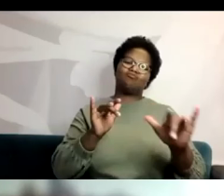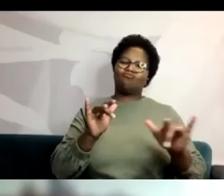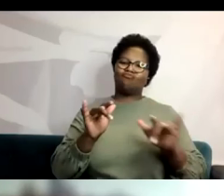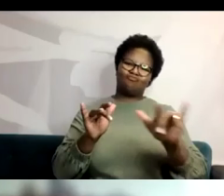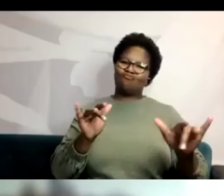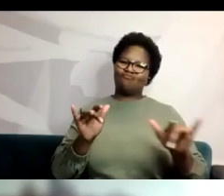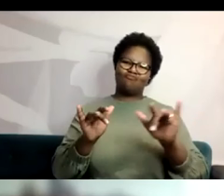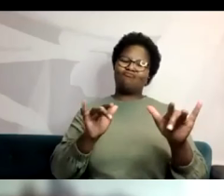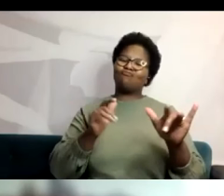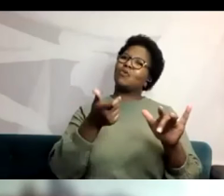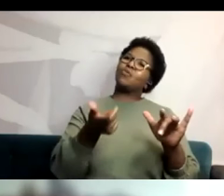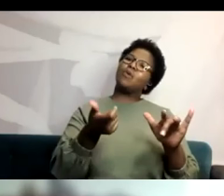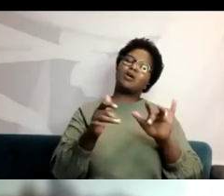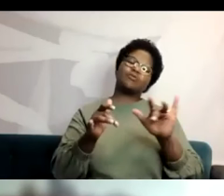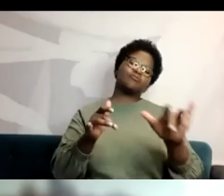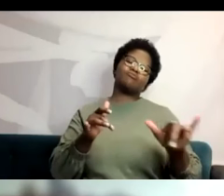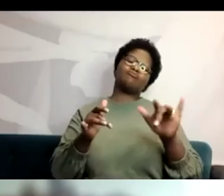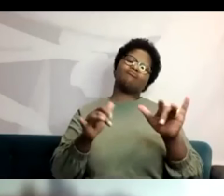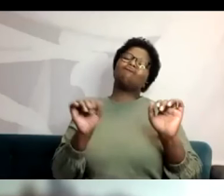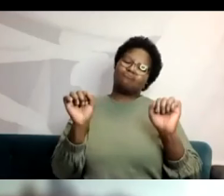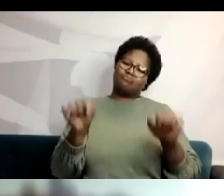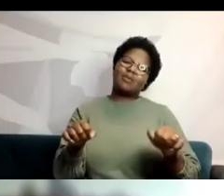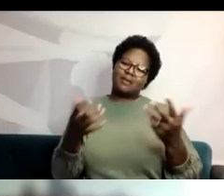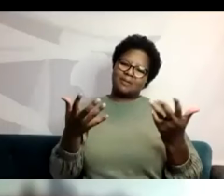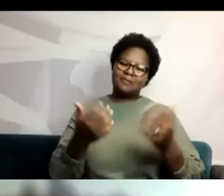using her finger.